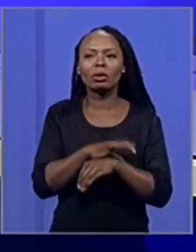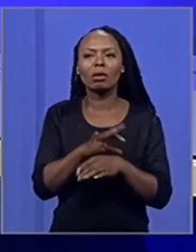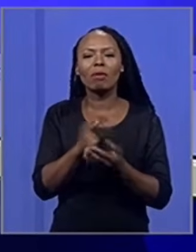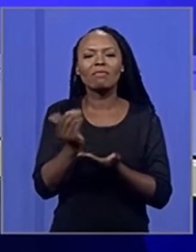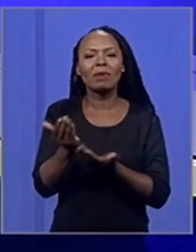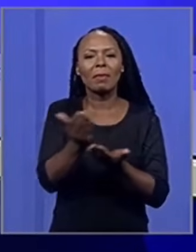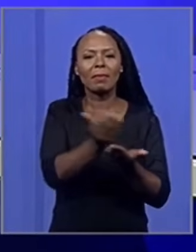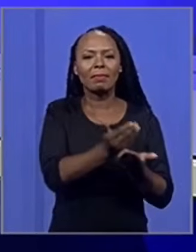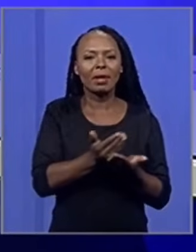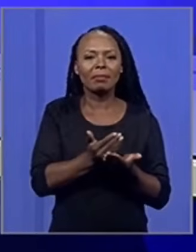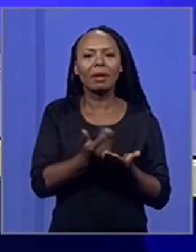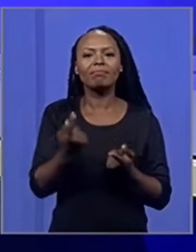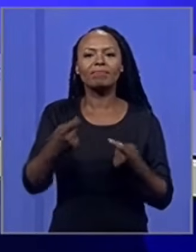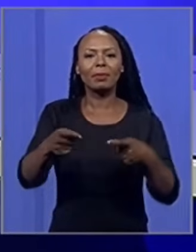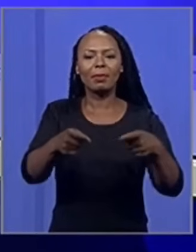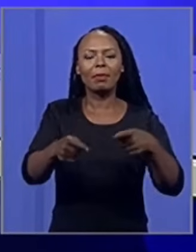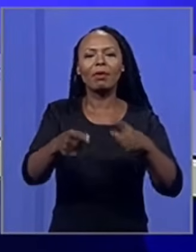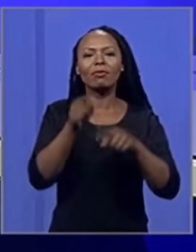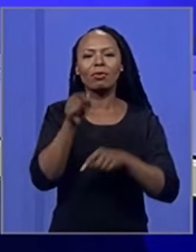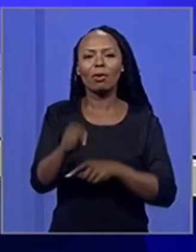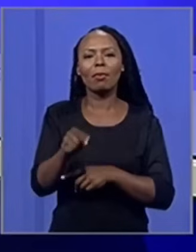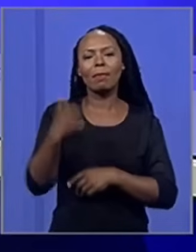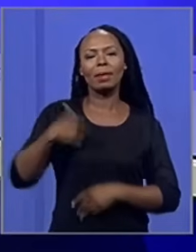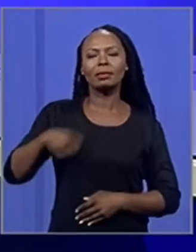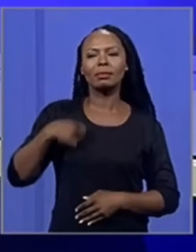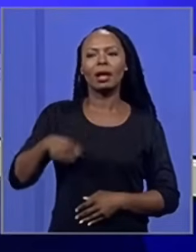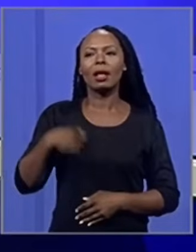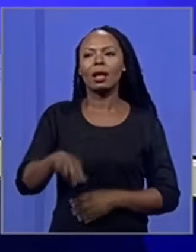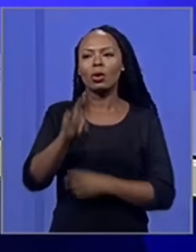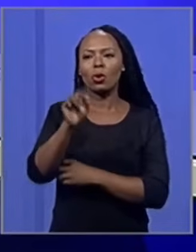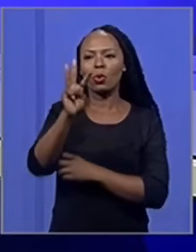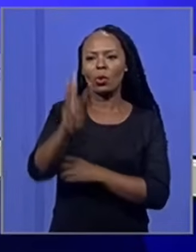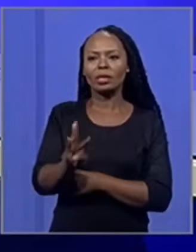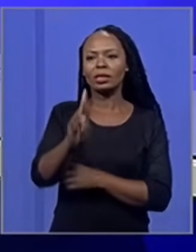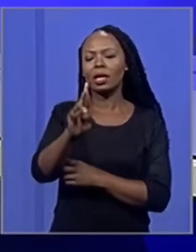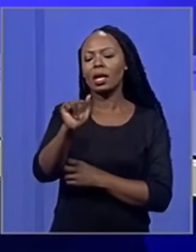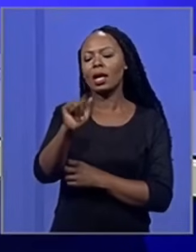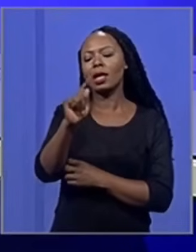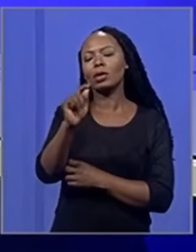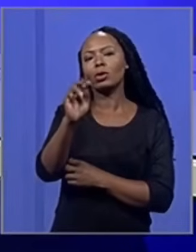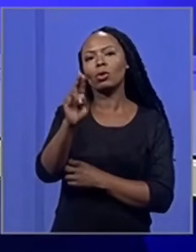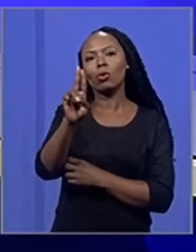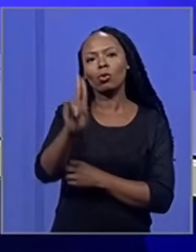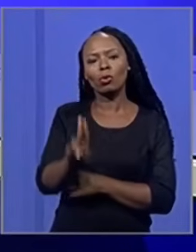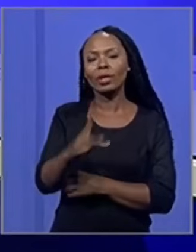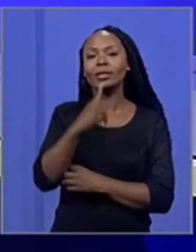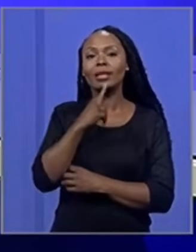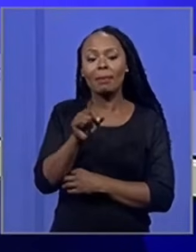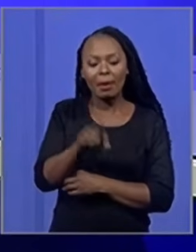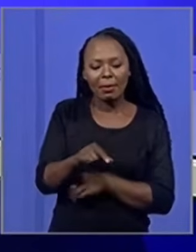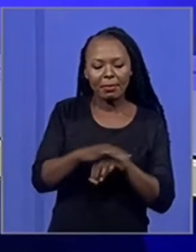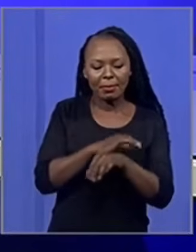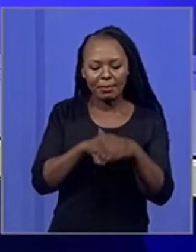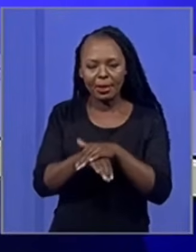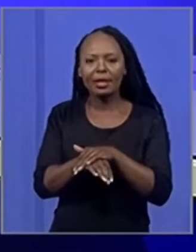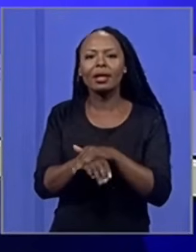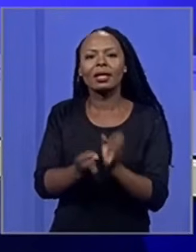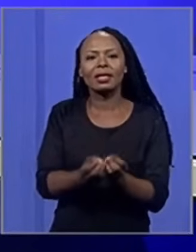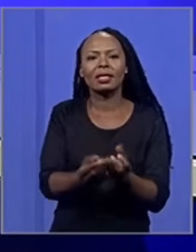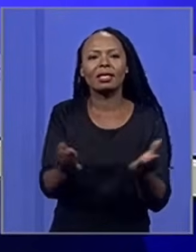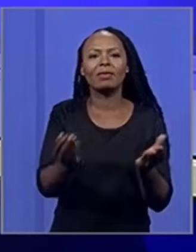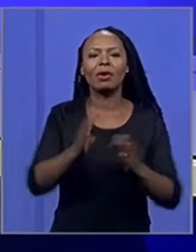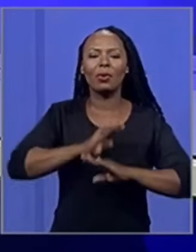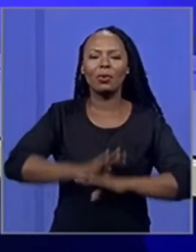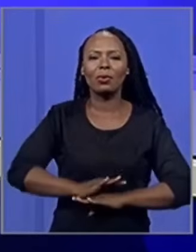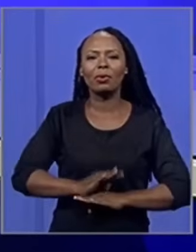Run kwa masepaleng wa Ratlou kwa province ya North West ba re dikatso tse di tlile go ungwela bana mo kgaolong eo ba